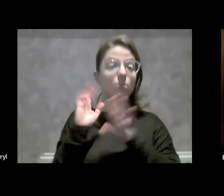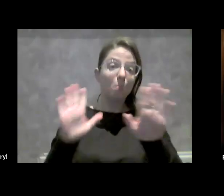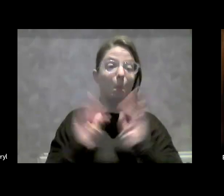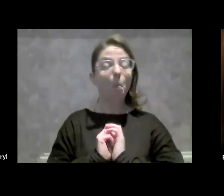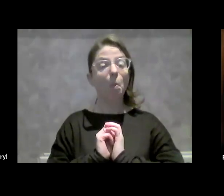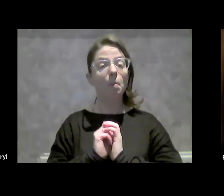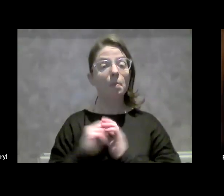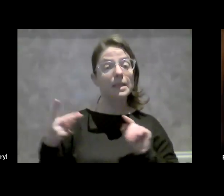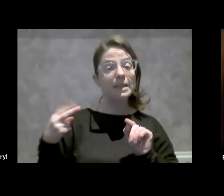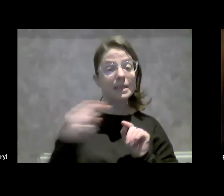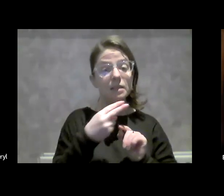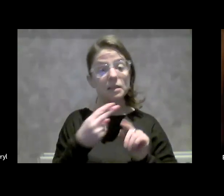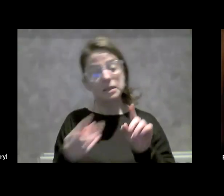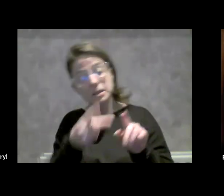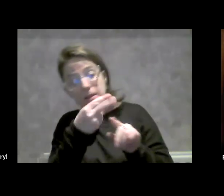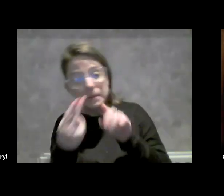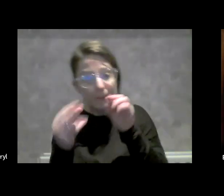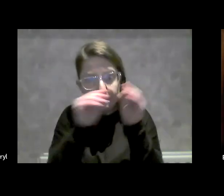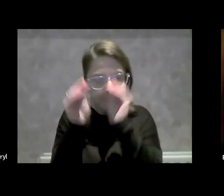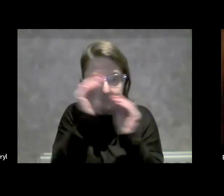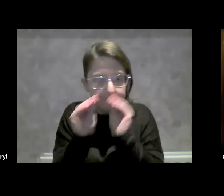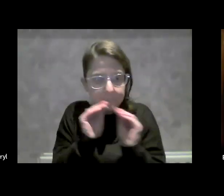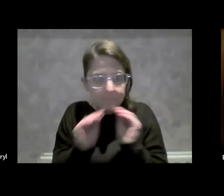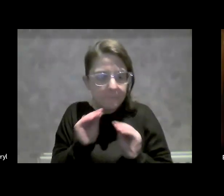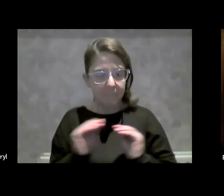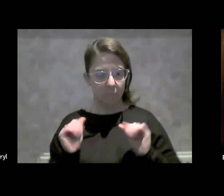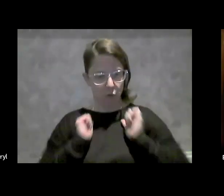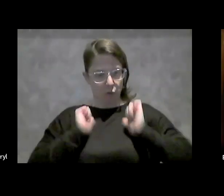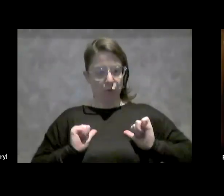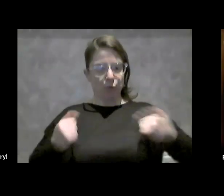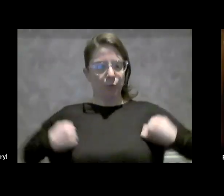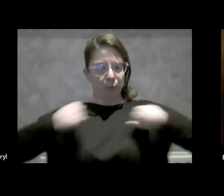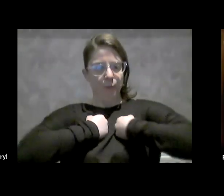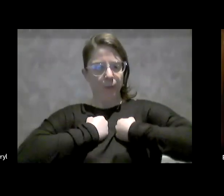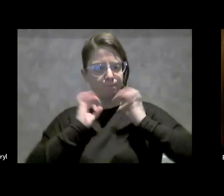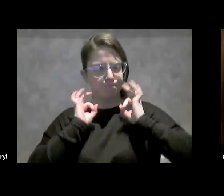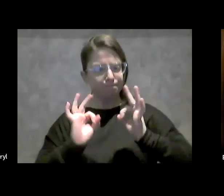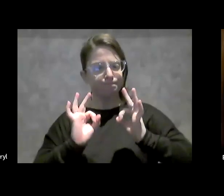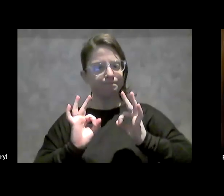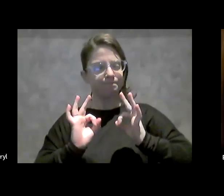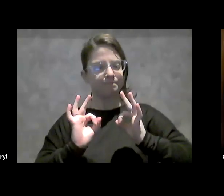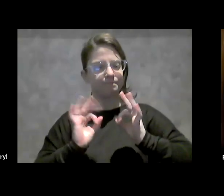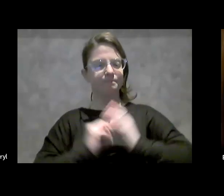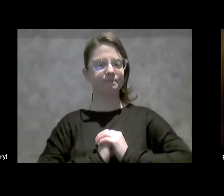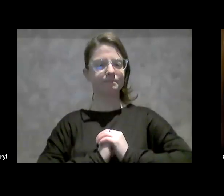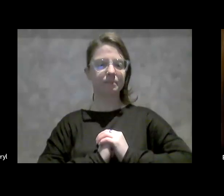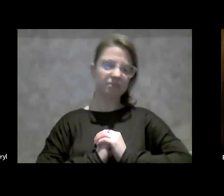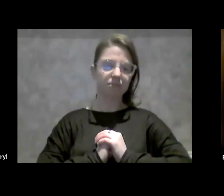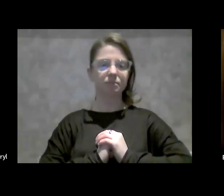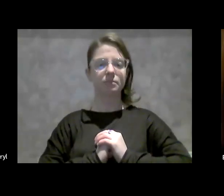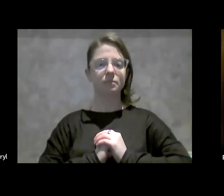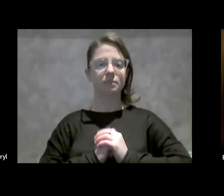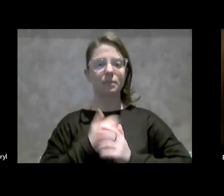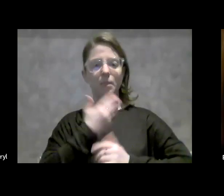and needle and thread, and like Frankenstein, I craft a suit that fits like a glove. I am